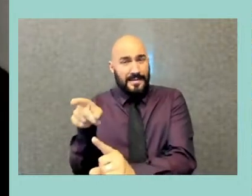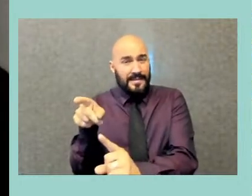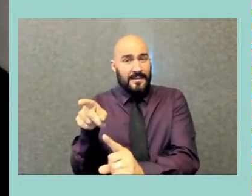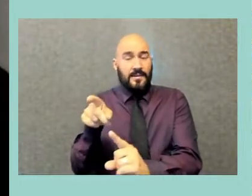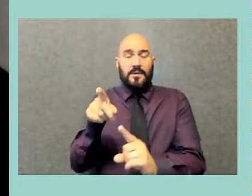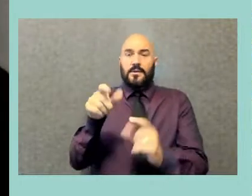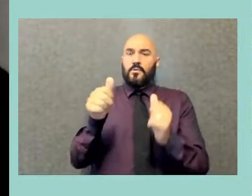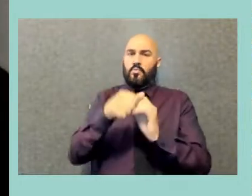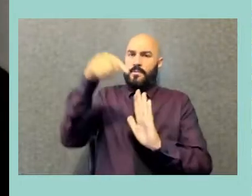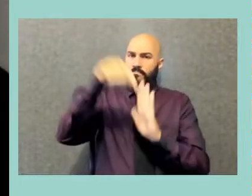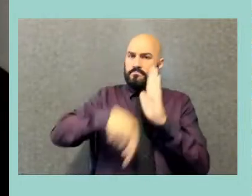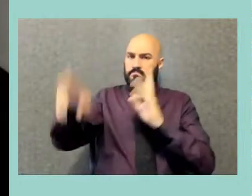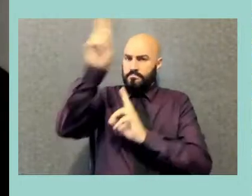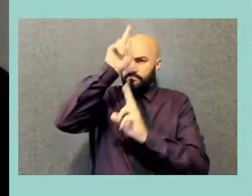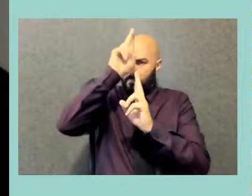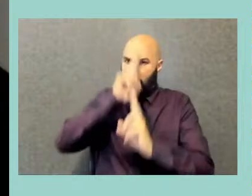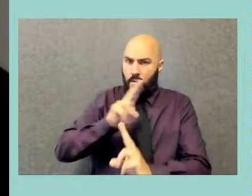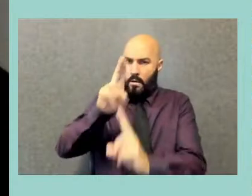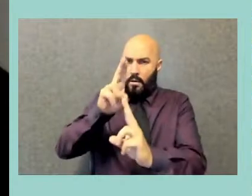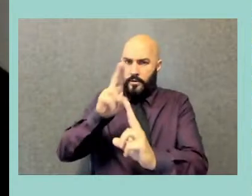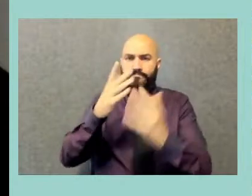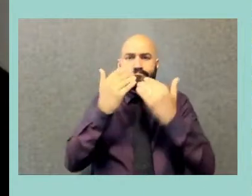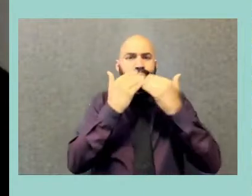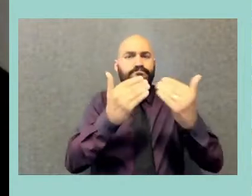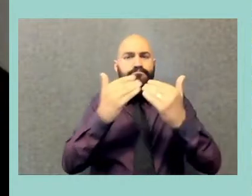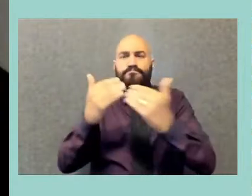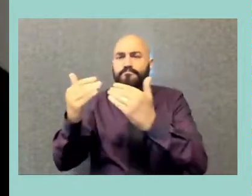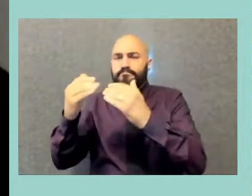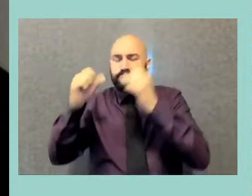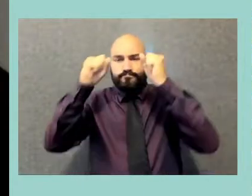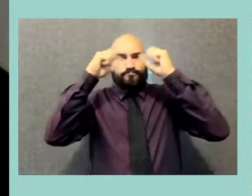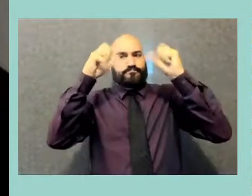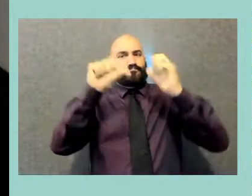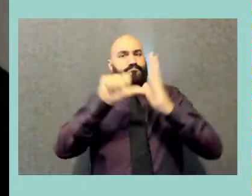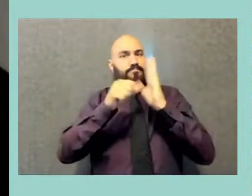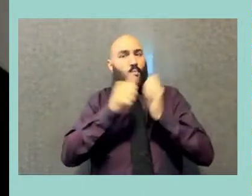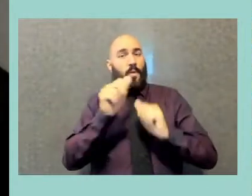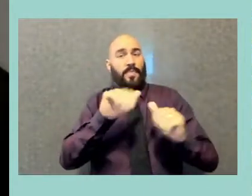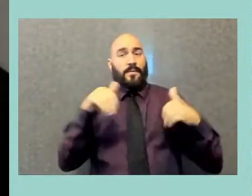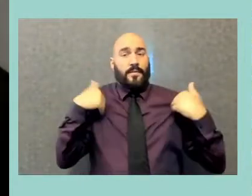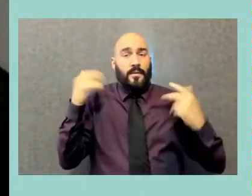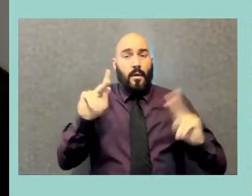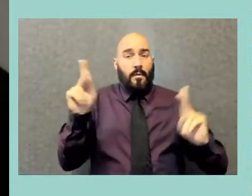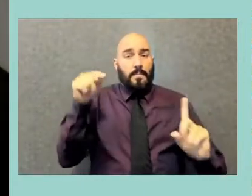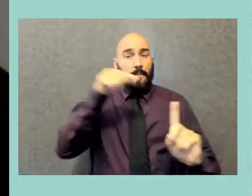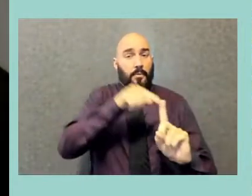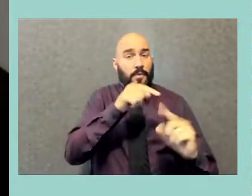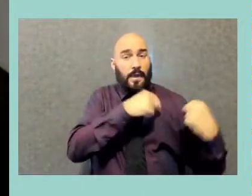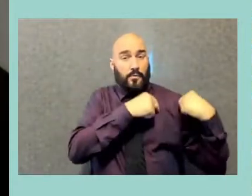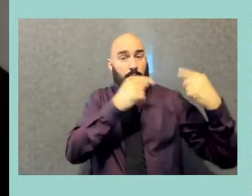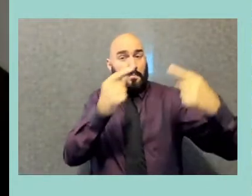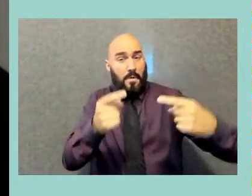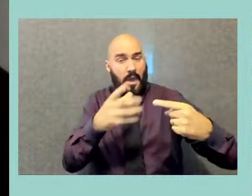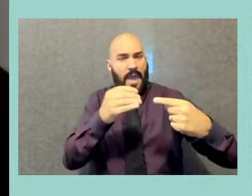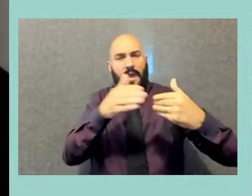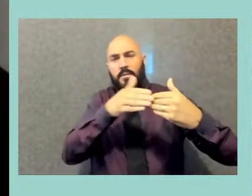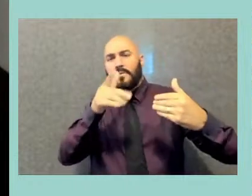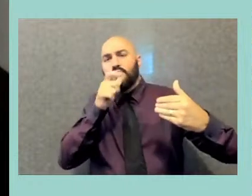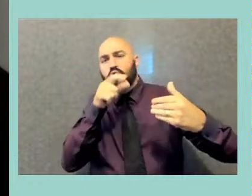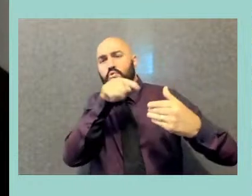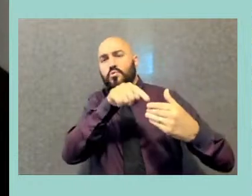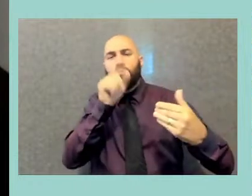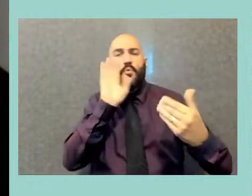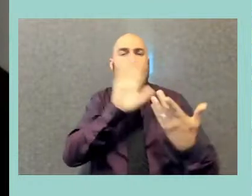In deep honor, gratitude, and awe of the people you were, the people you